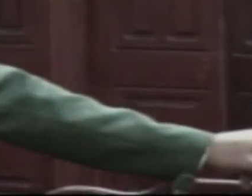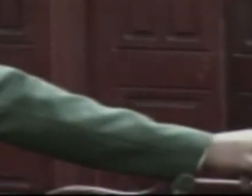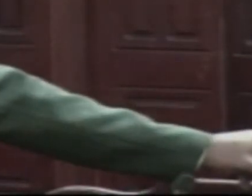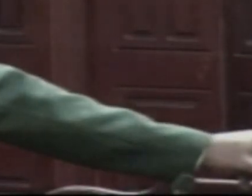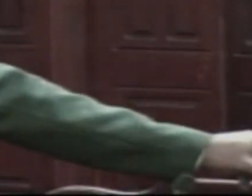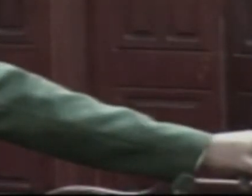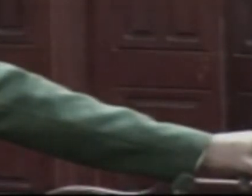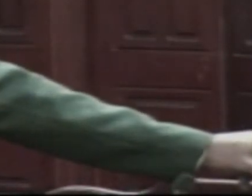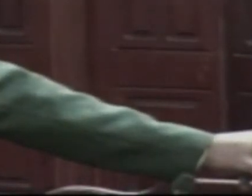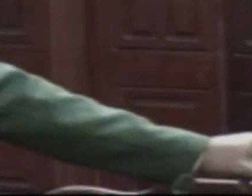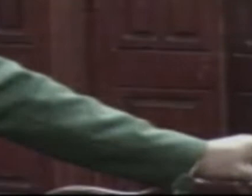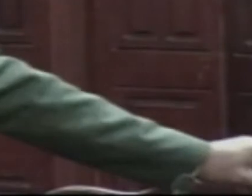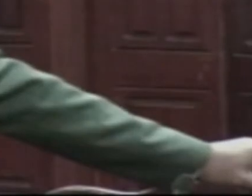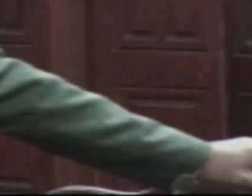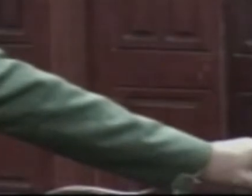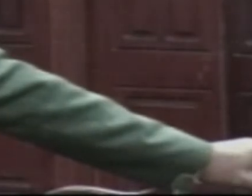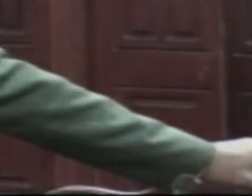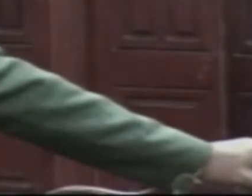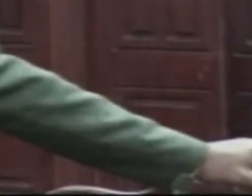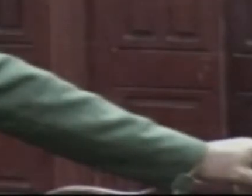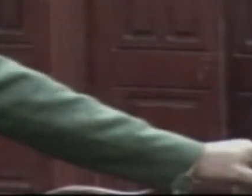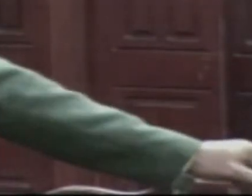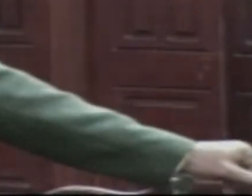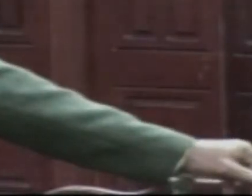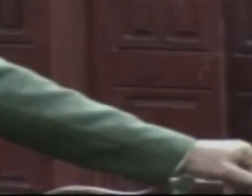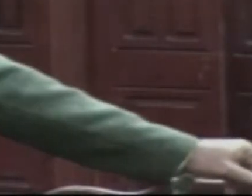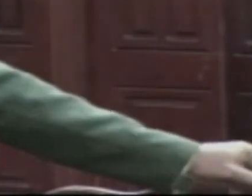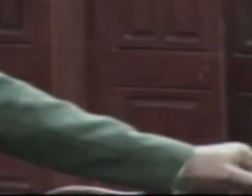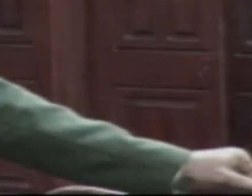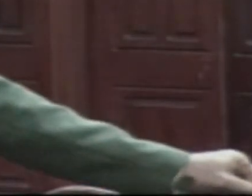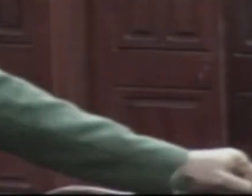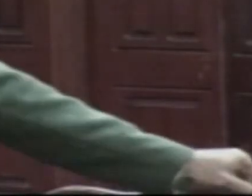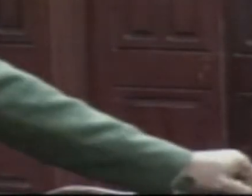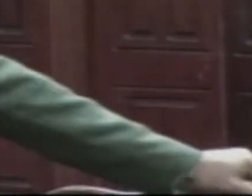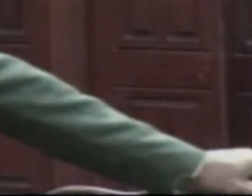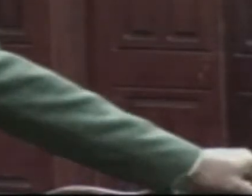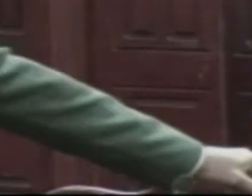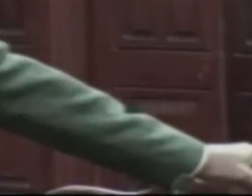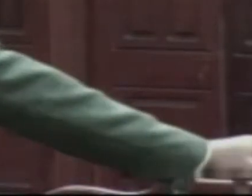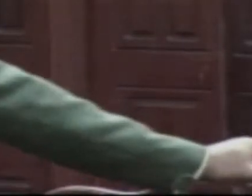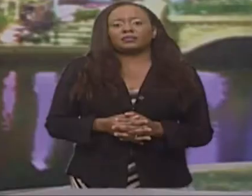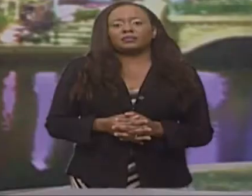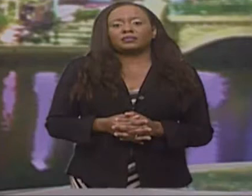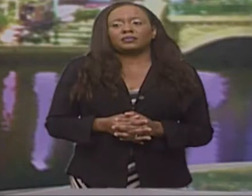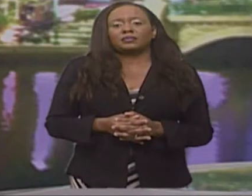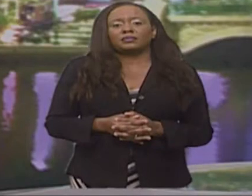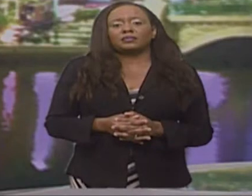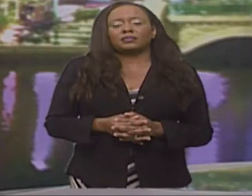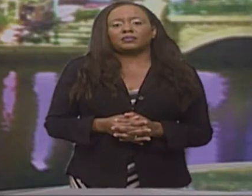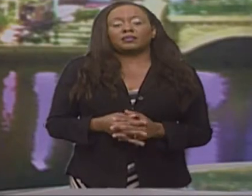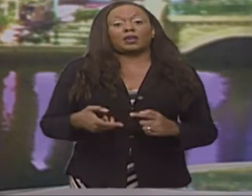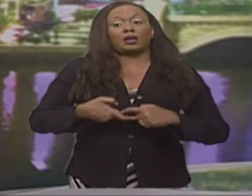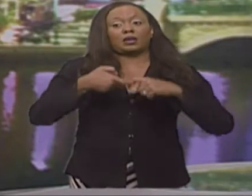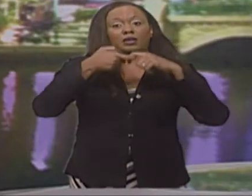purse. I've never heard anything like that. If they have no ideas, just shut your mouth. Well,